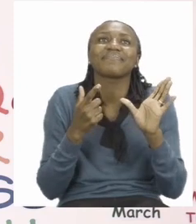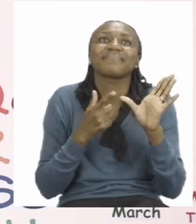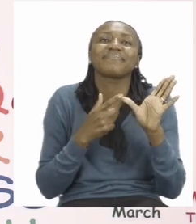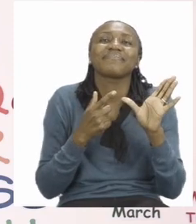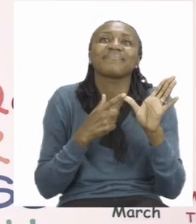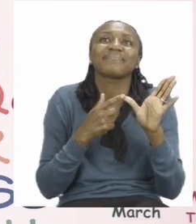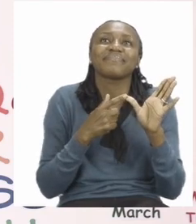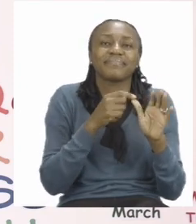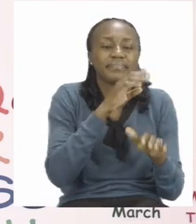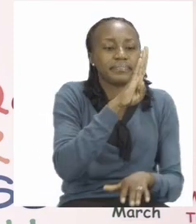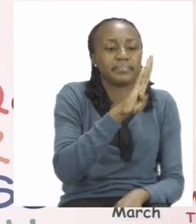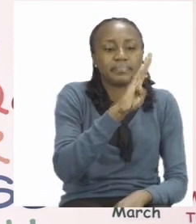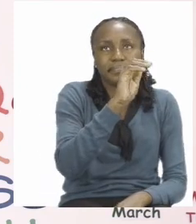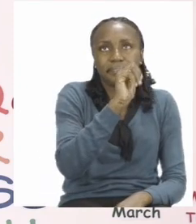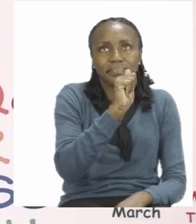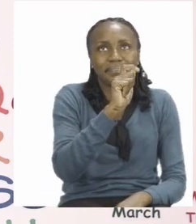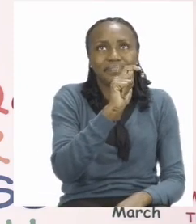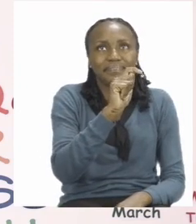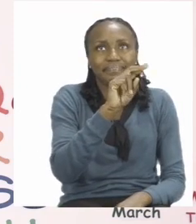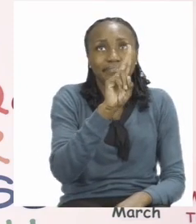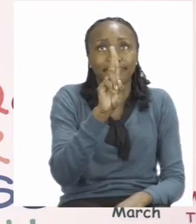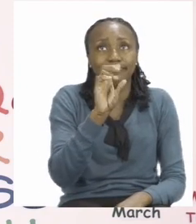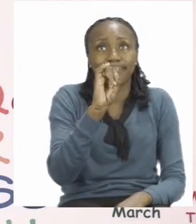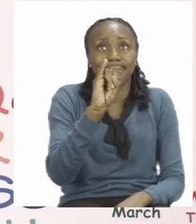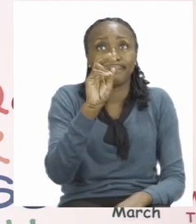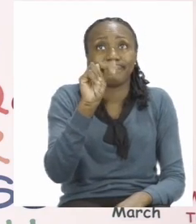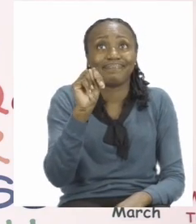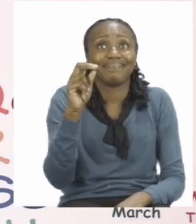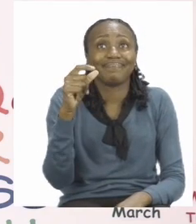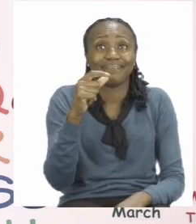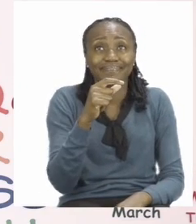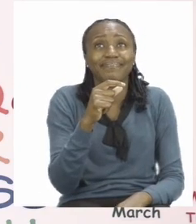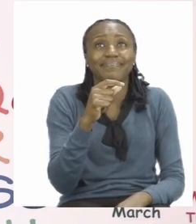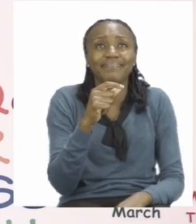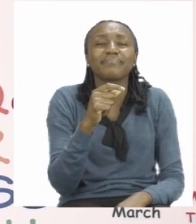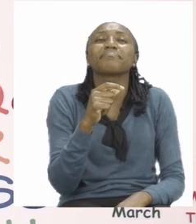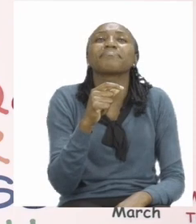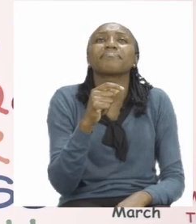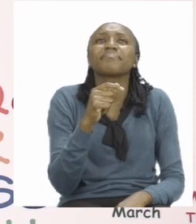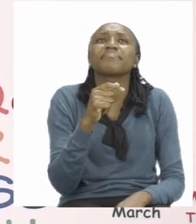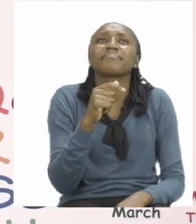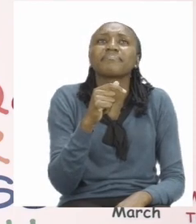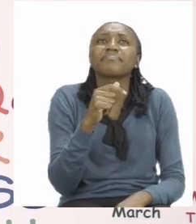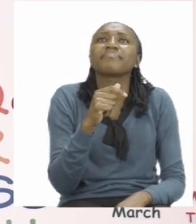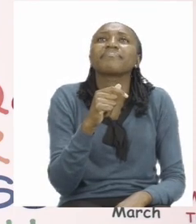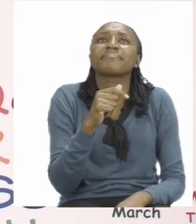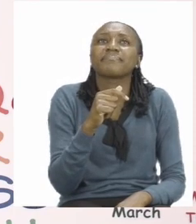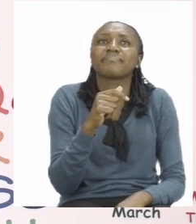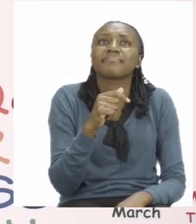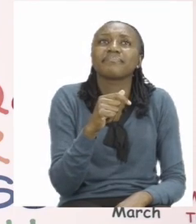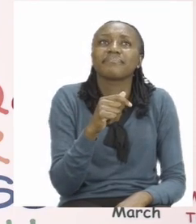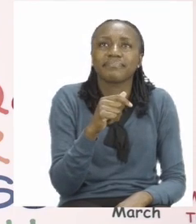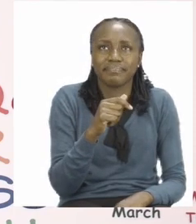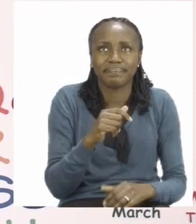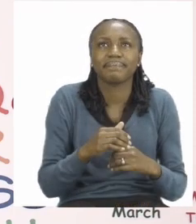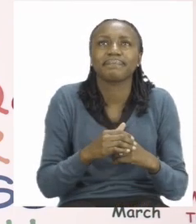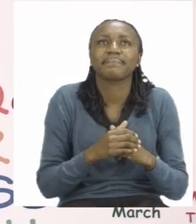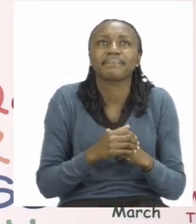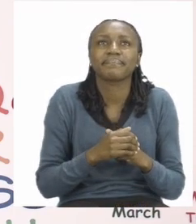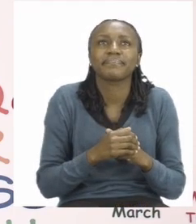is bathing. So, bathing is going to be very interesting. Everyone, let's say the word